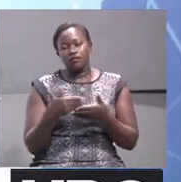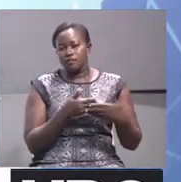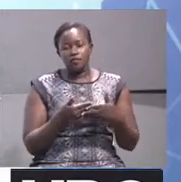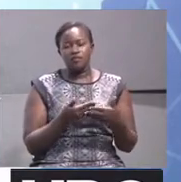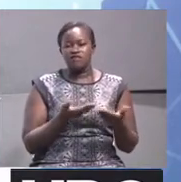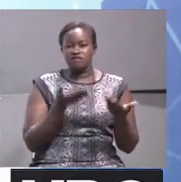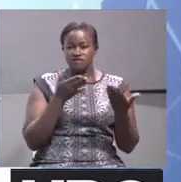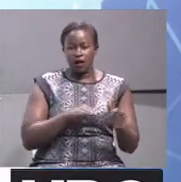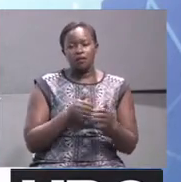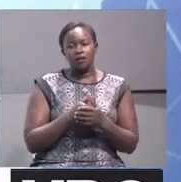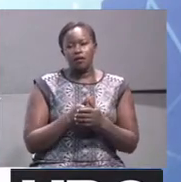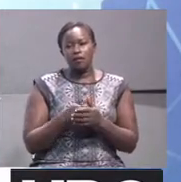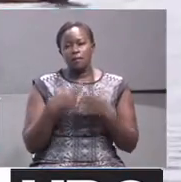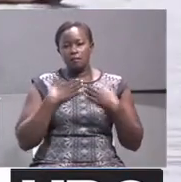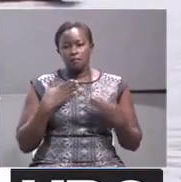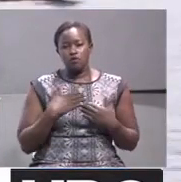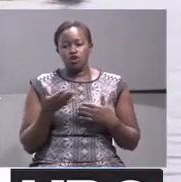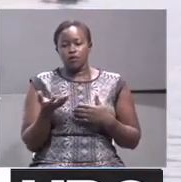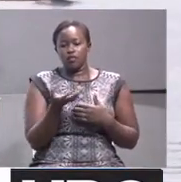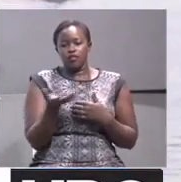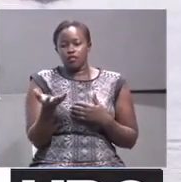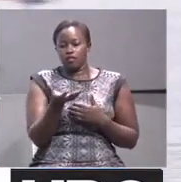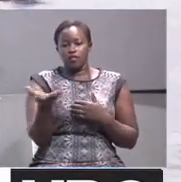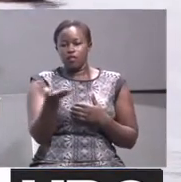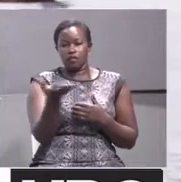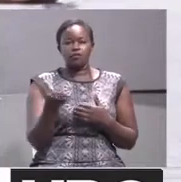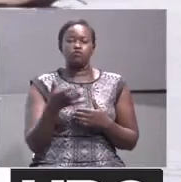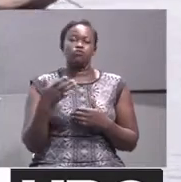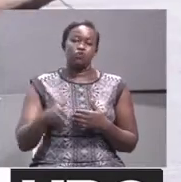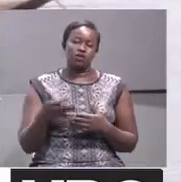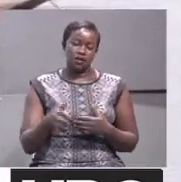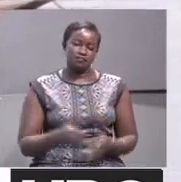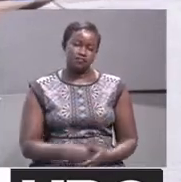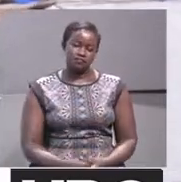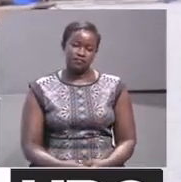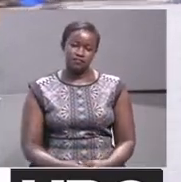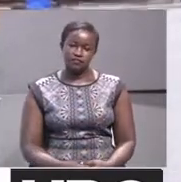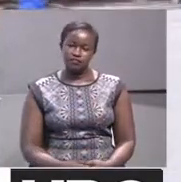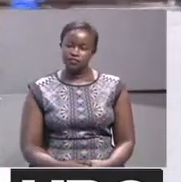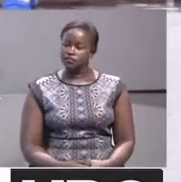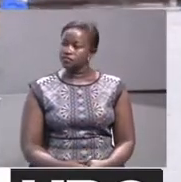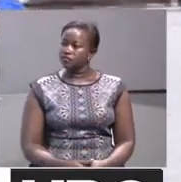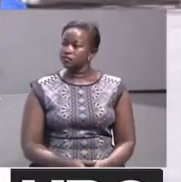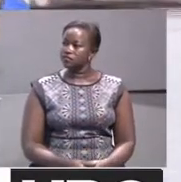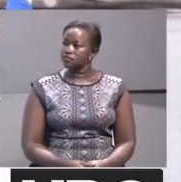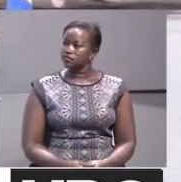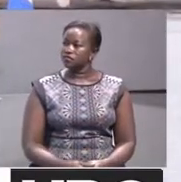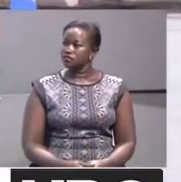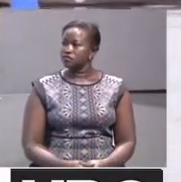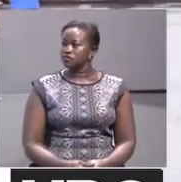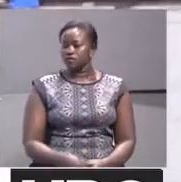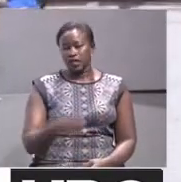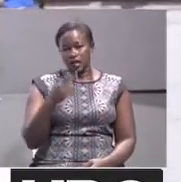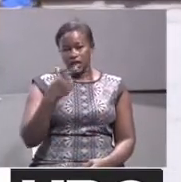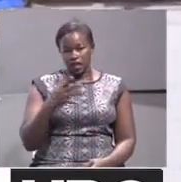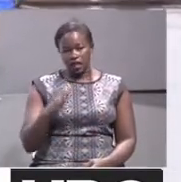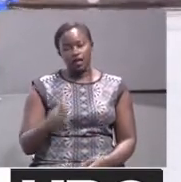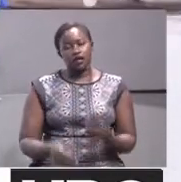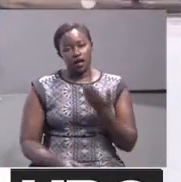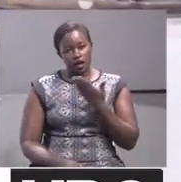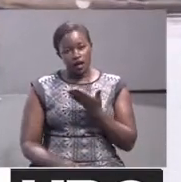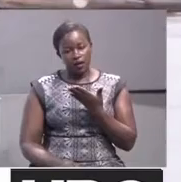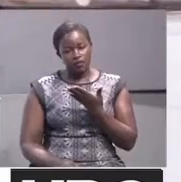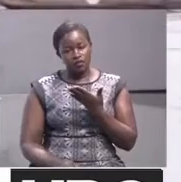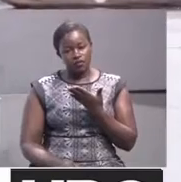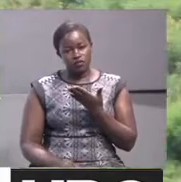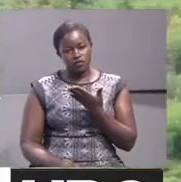was floating on the lake. Lake Bunyonyi, with an estimated